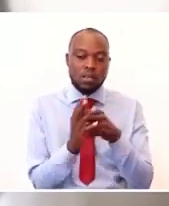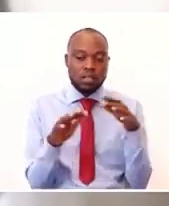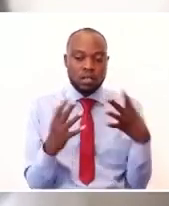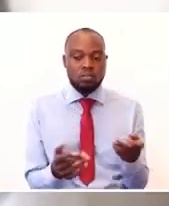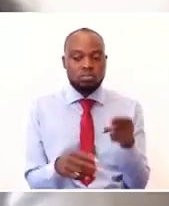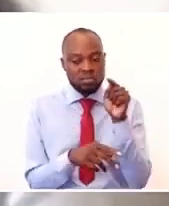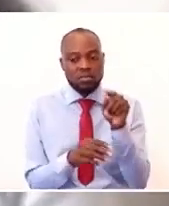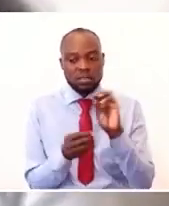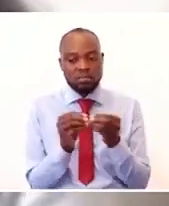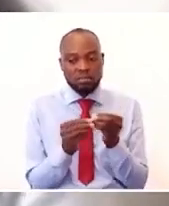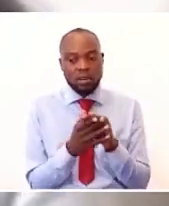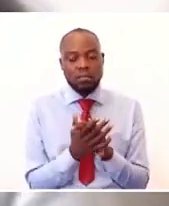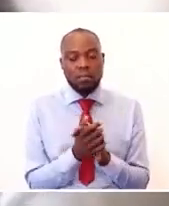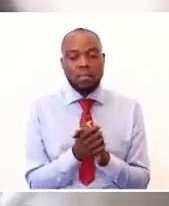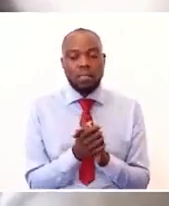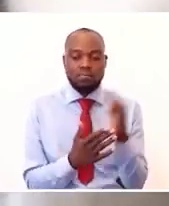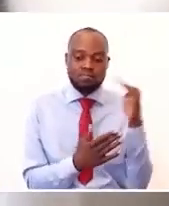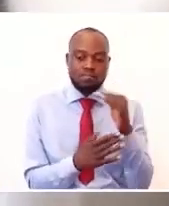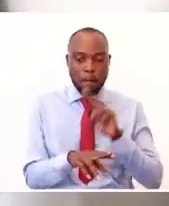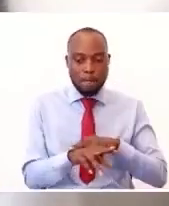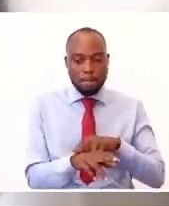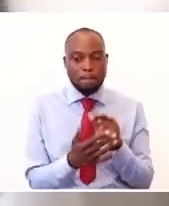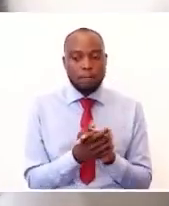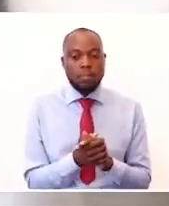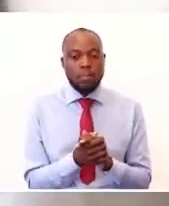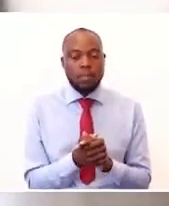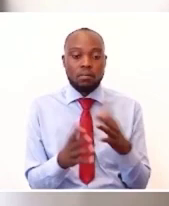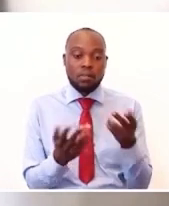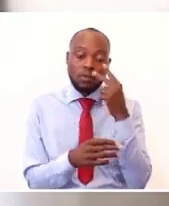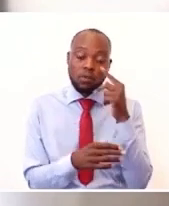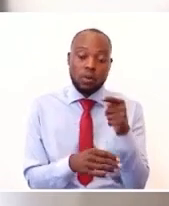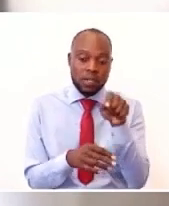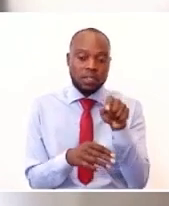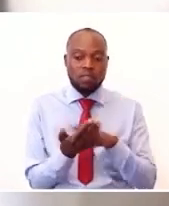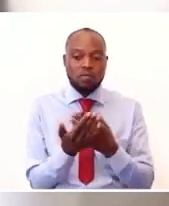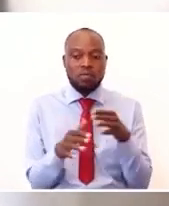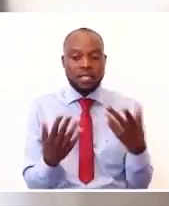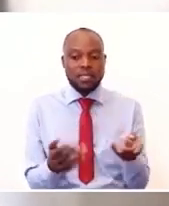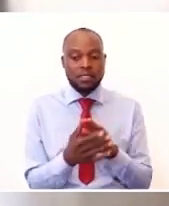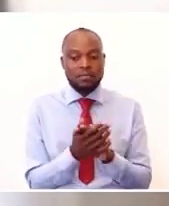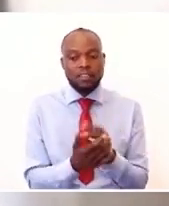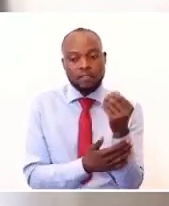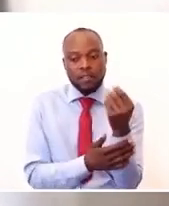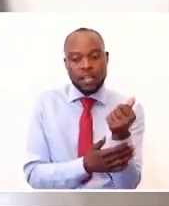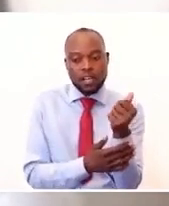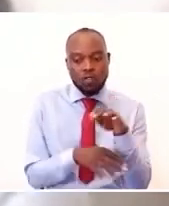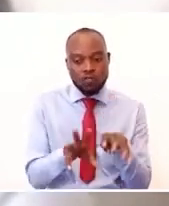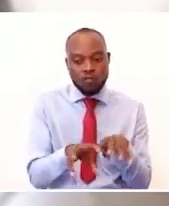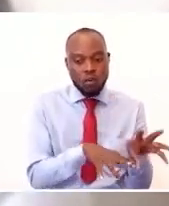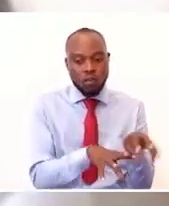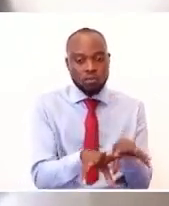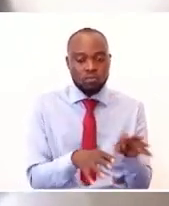are going to kick in very soon. And while we are looking at debt and the nuances around debt and illicit financial flows, how